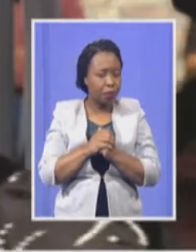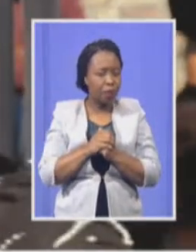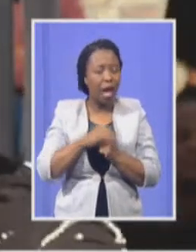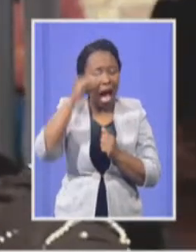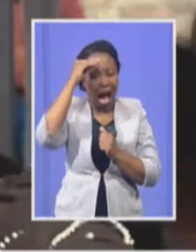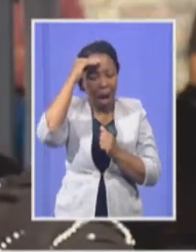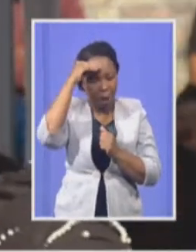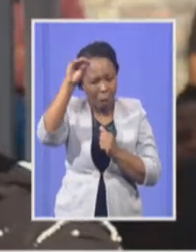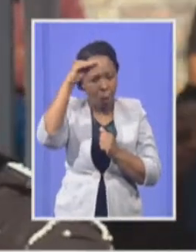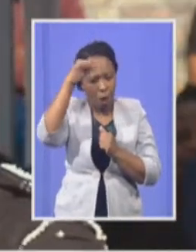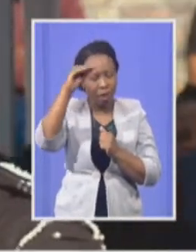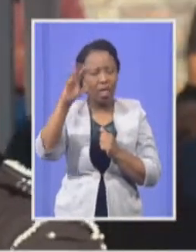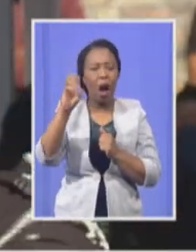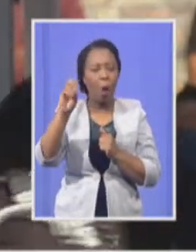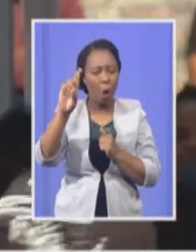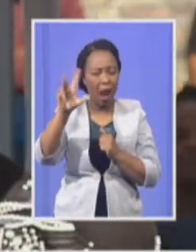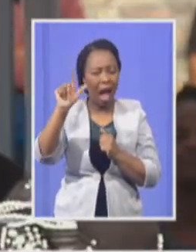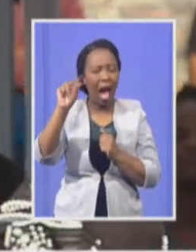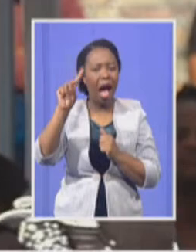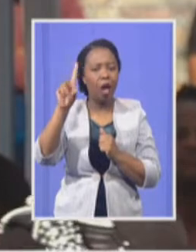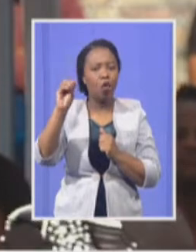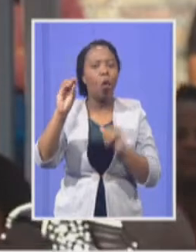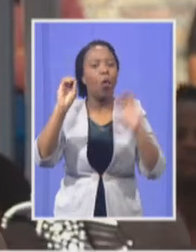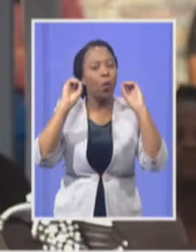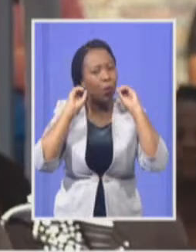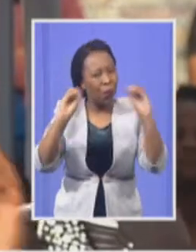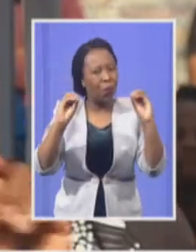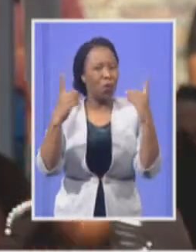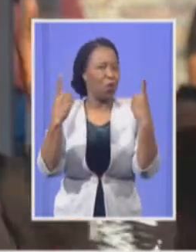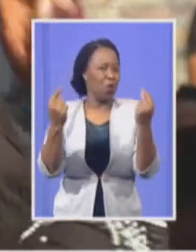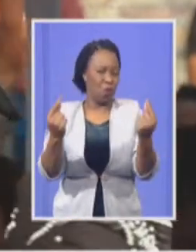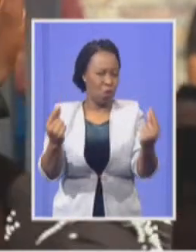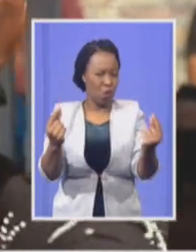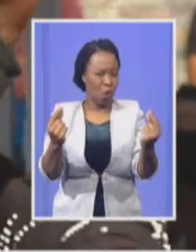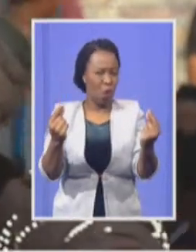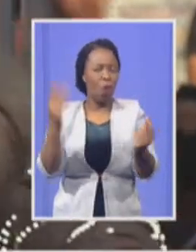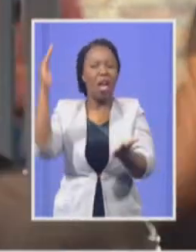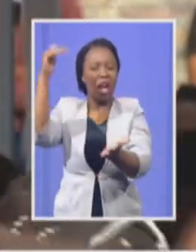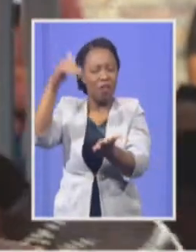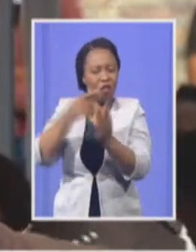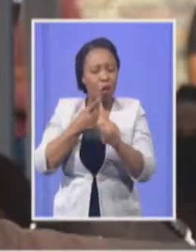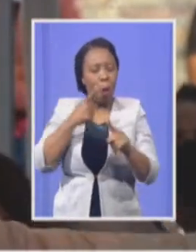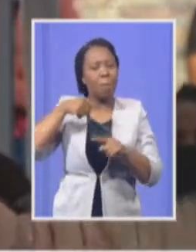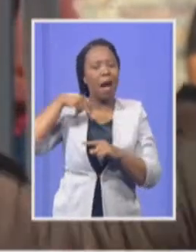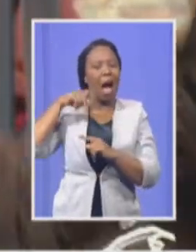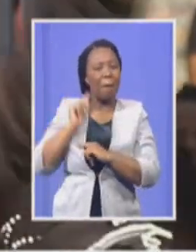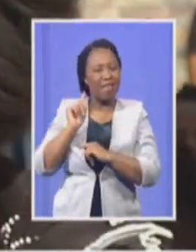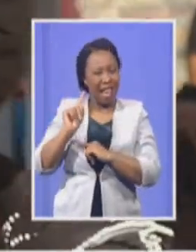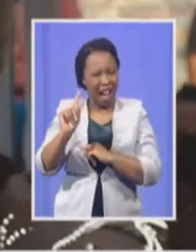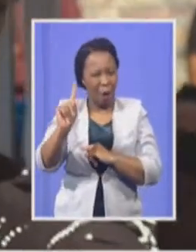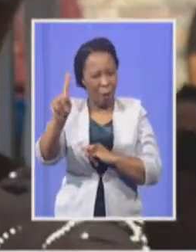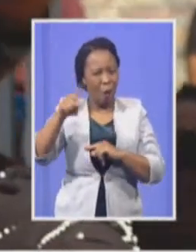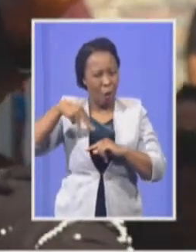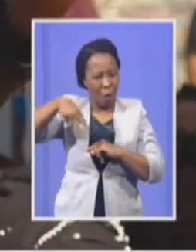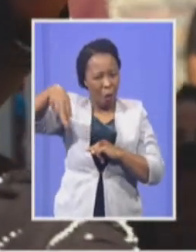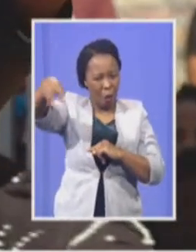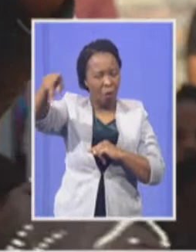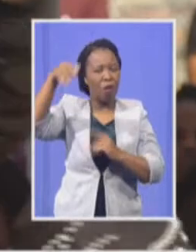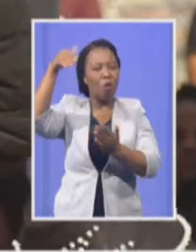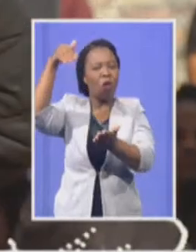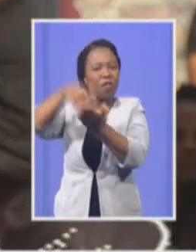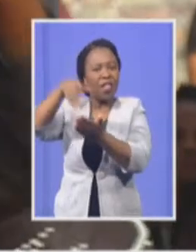amaphoyisa ase-Orlando ayikho into asenzela yona mawufika e-Orlando usuka ngenyawo apha uya e-police